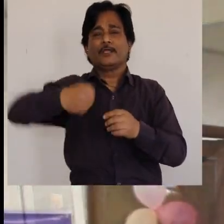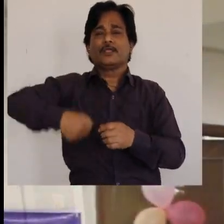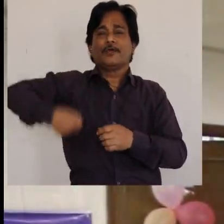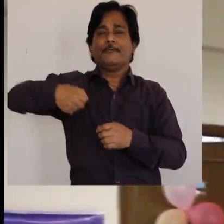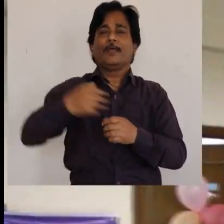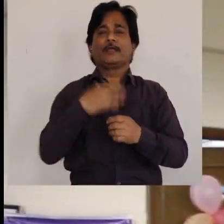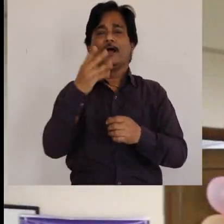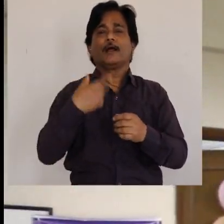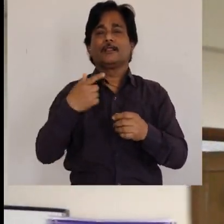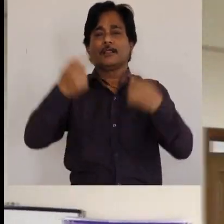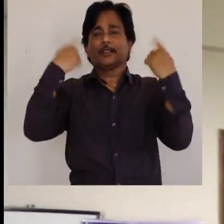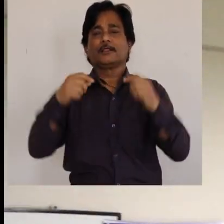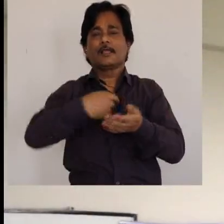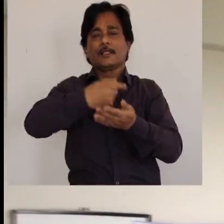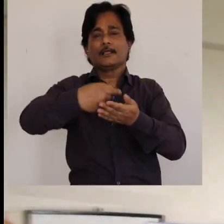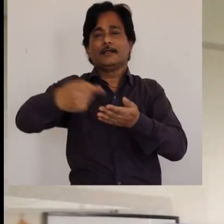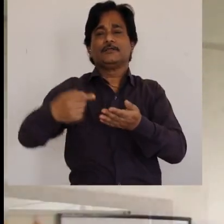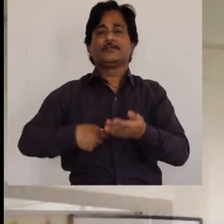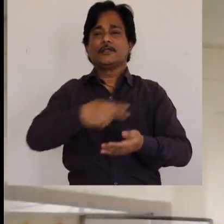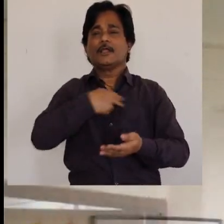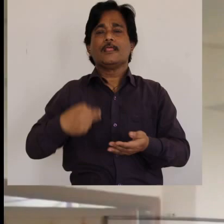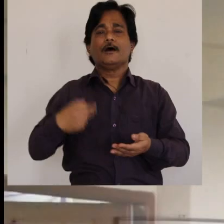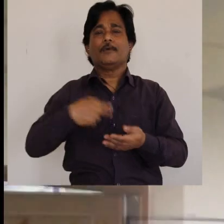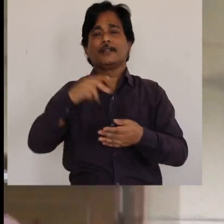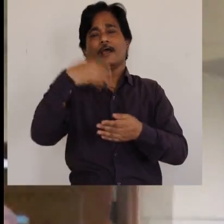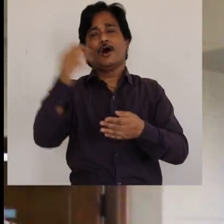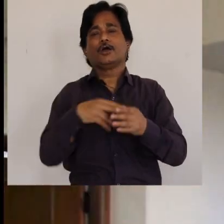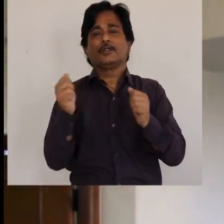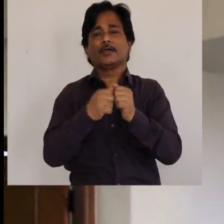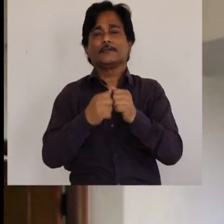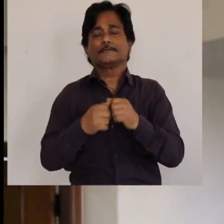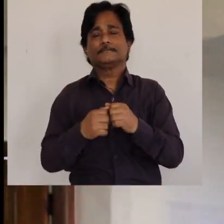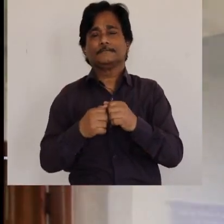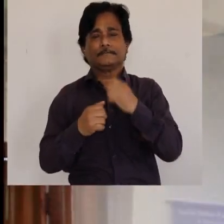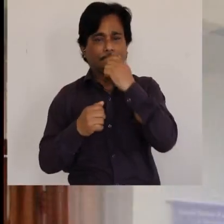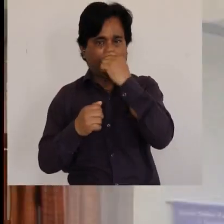and participants completed their registration and other formalities.